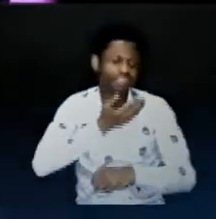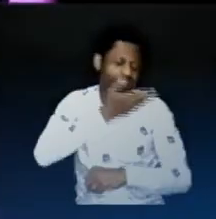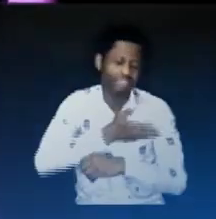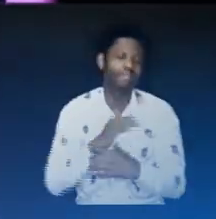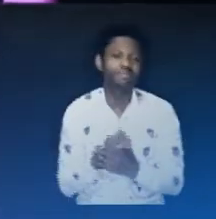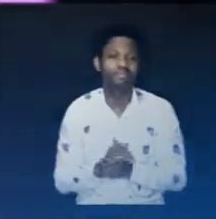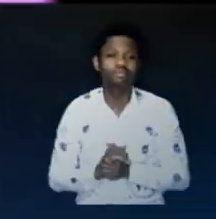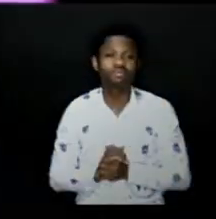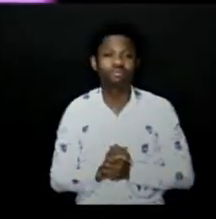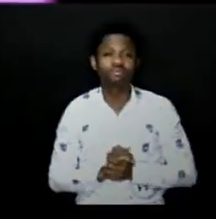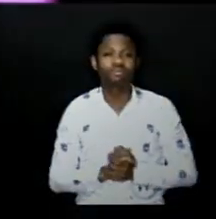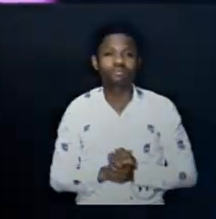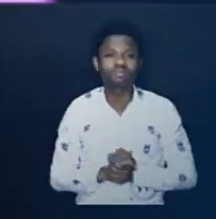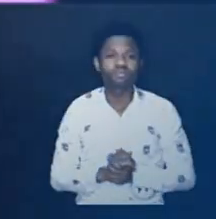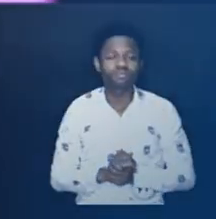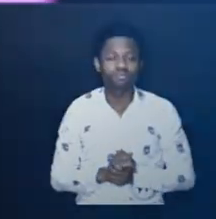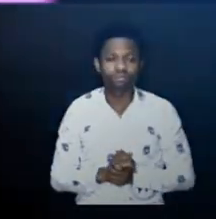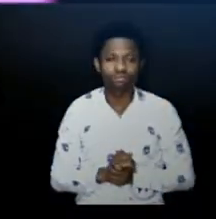the